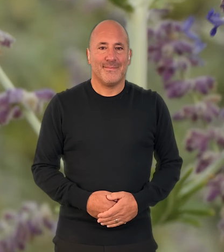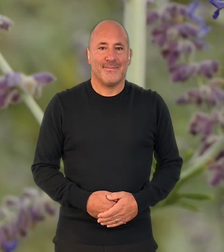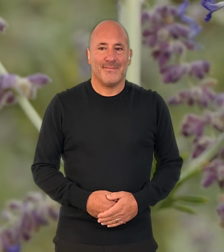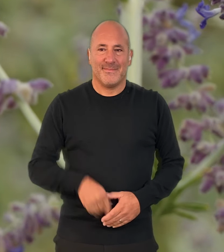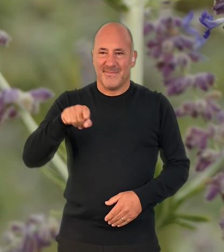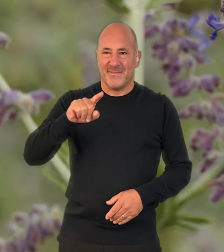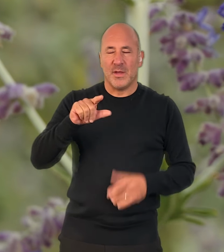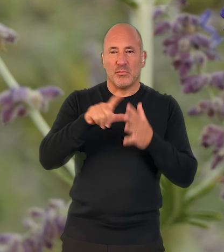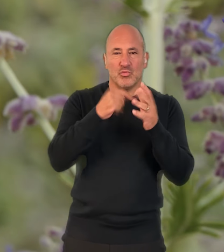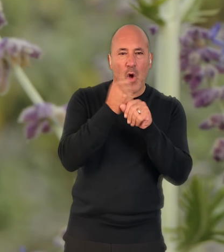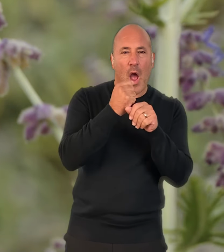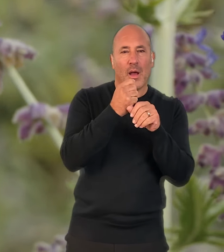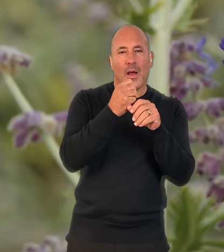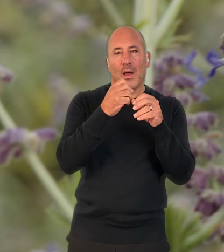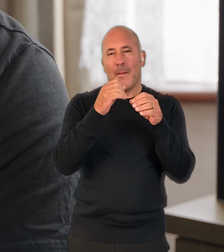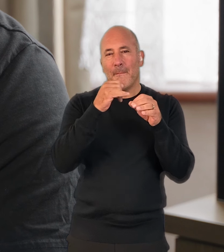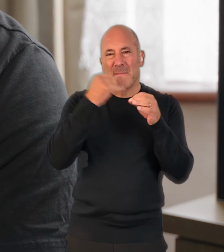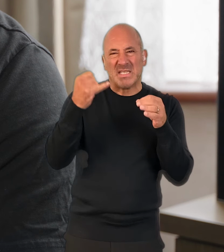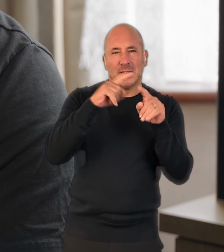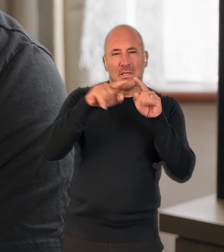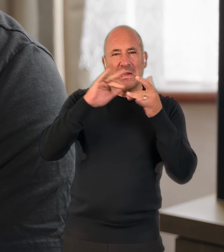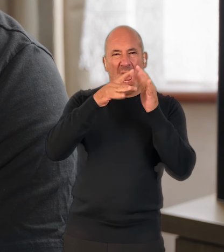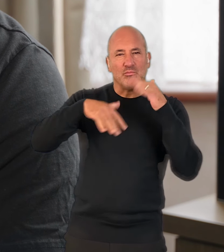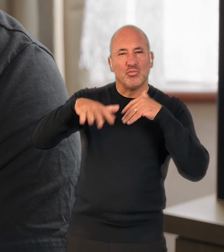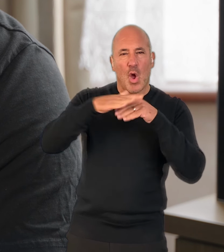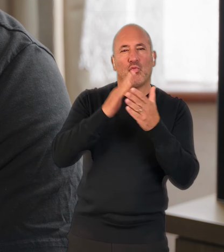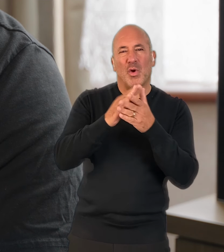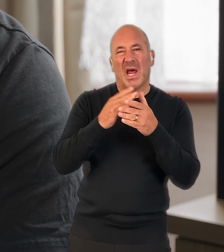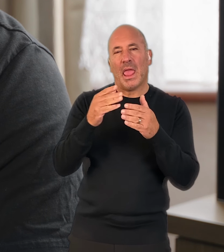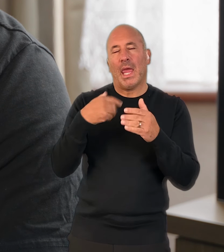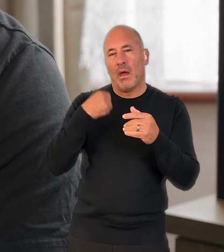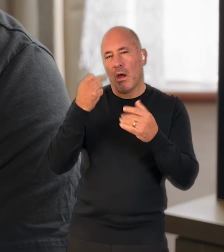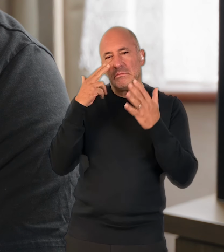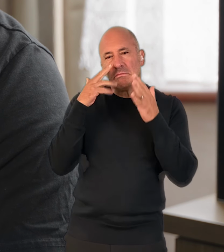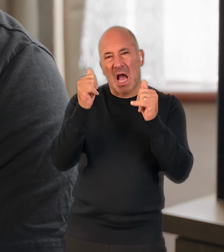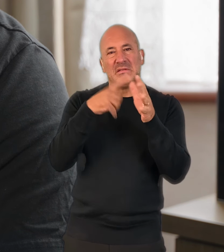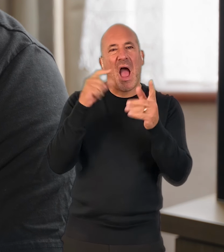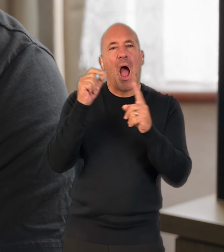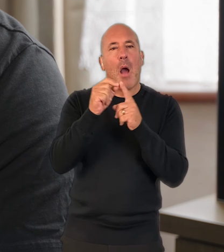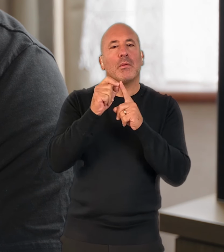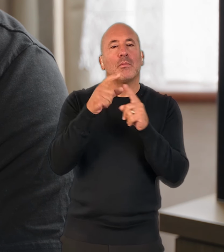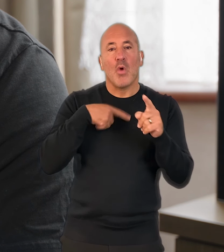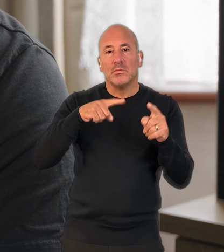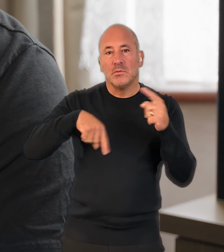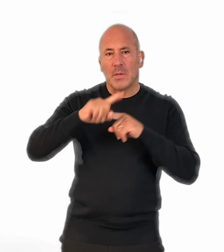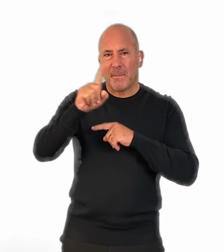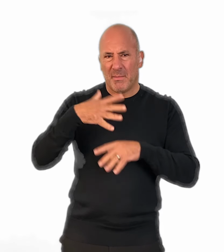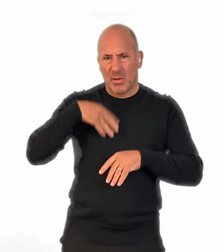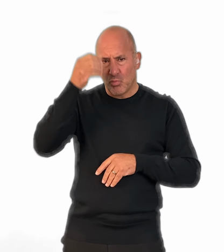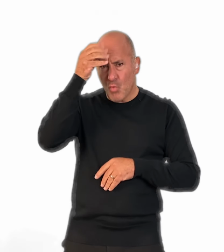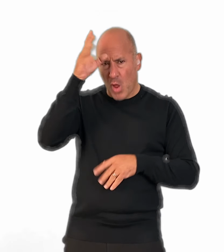The Apothecary Network is a prototype app to share the knowledge that people need to grow their own decolonial community apothecaries. It's currently